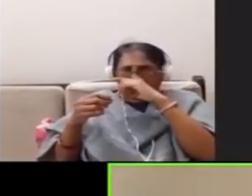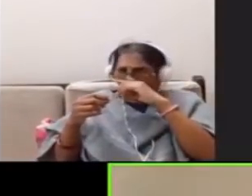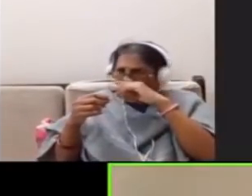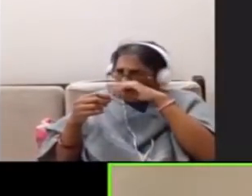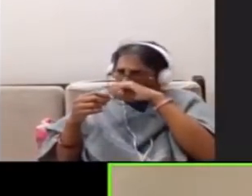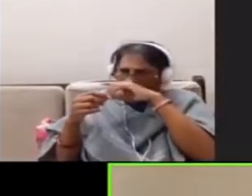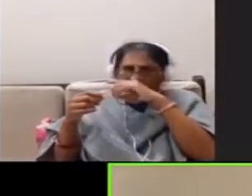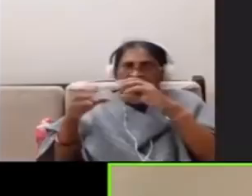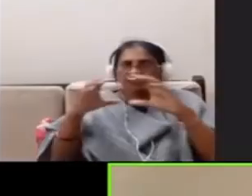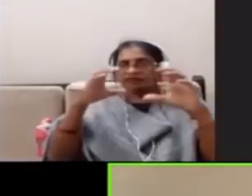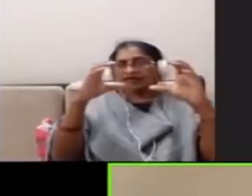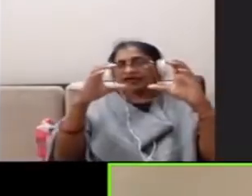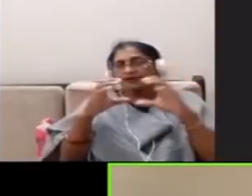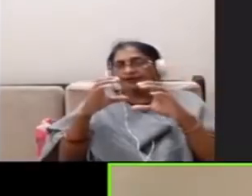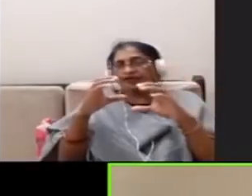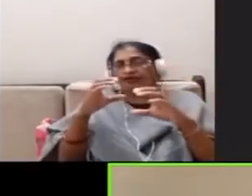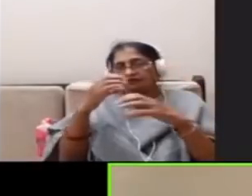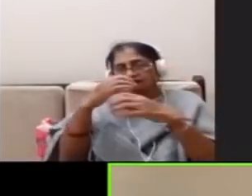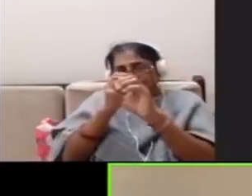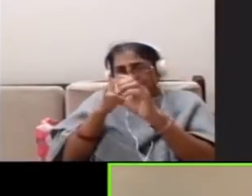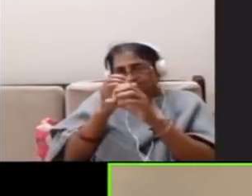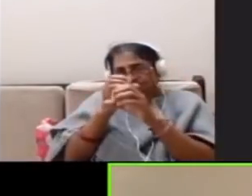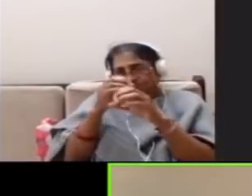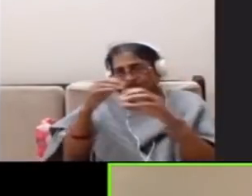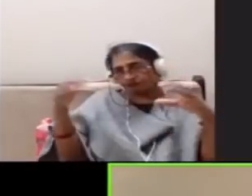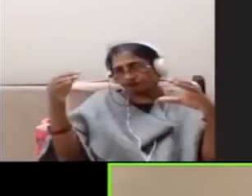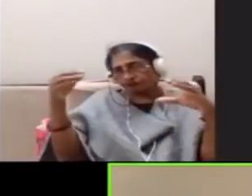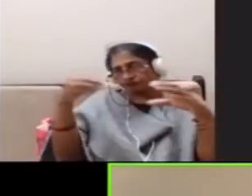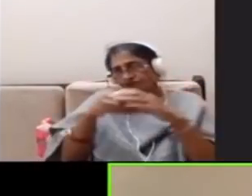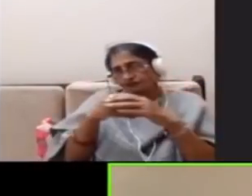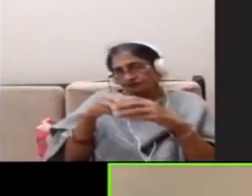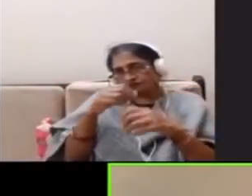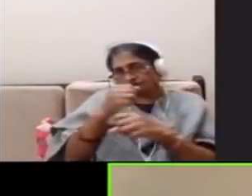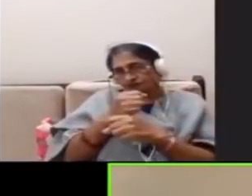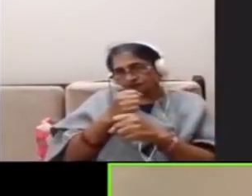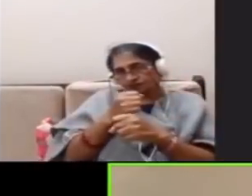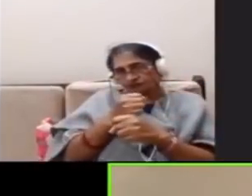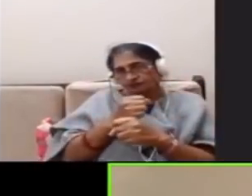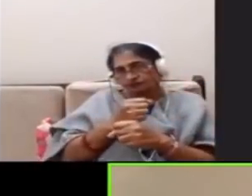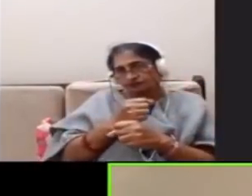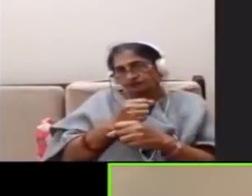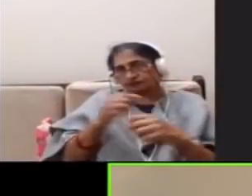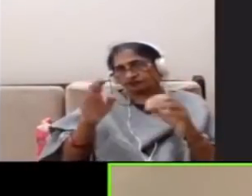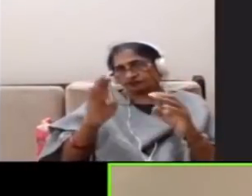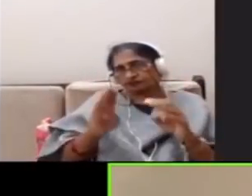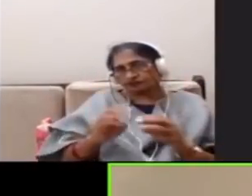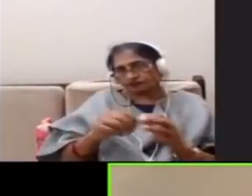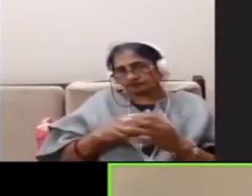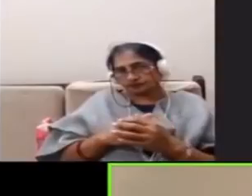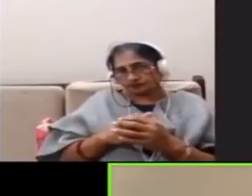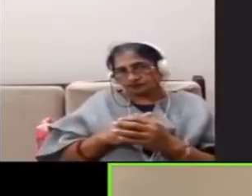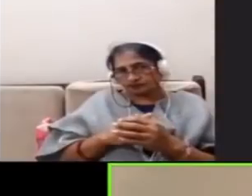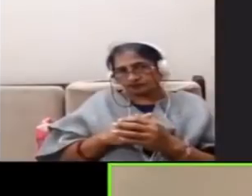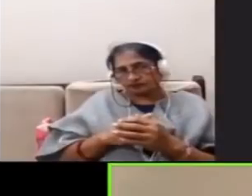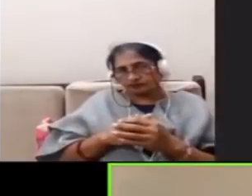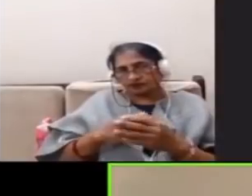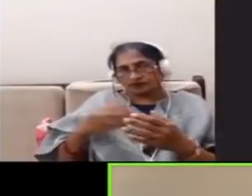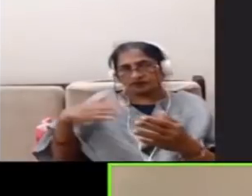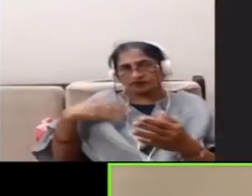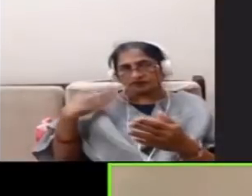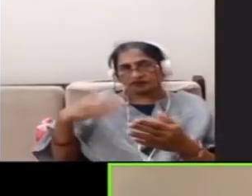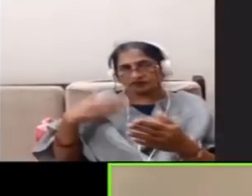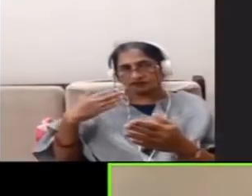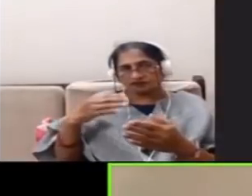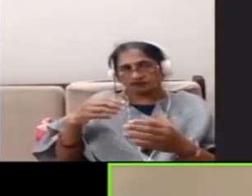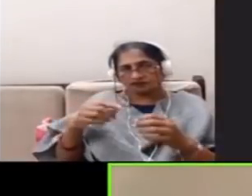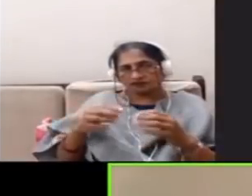Camarillo community in to work with and to be with these younger artists. The